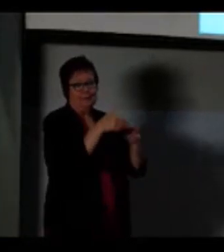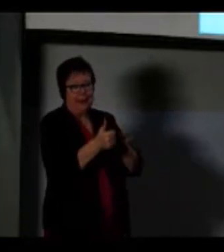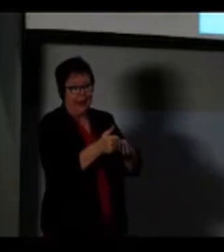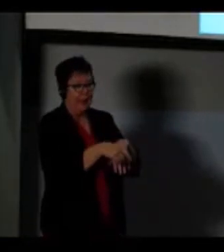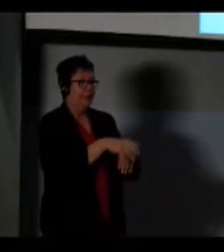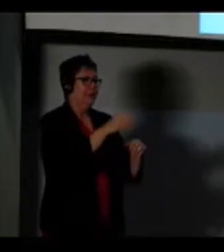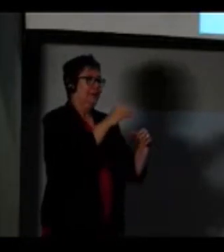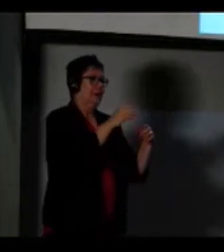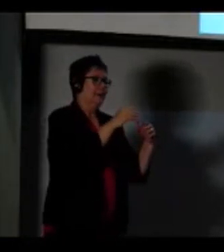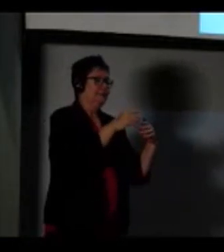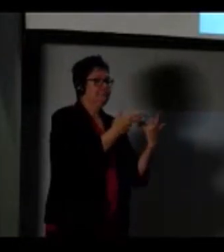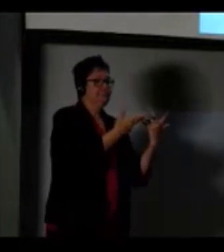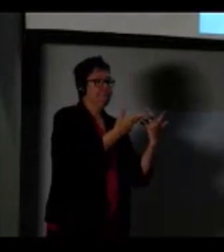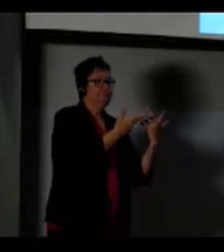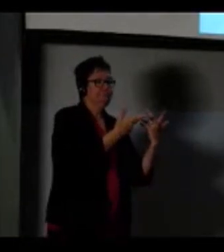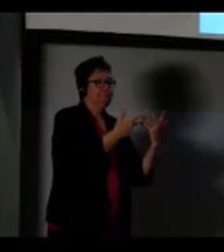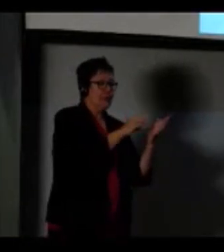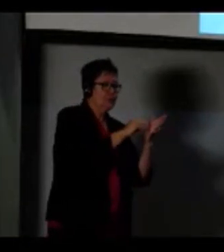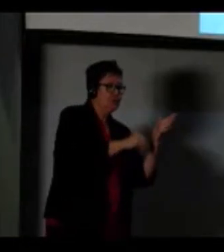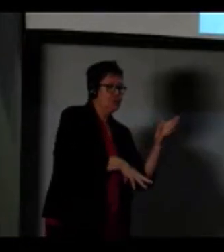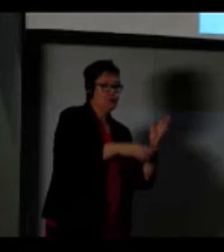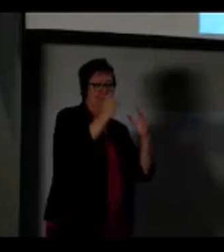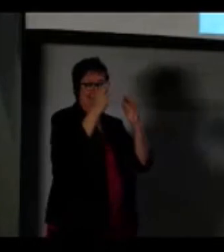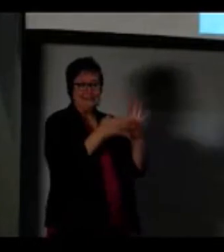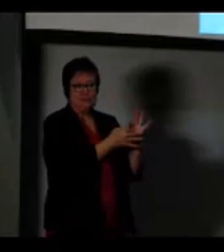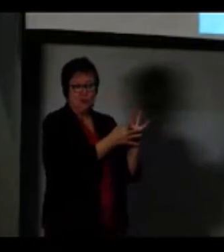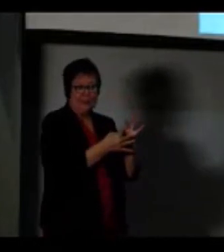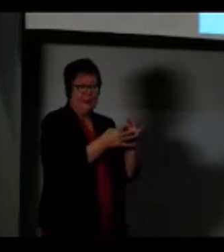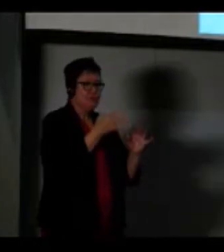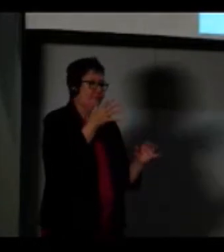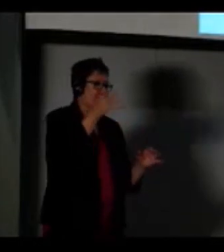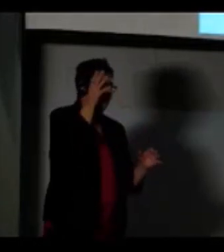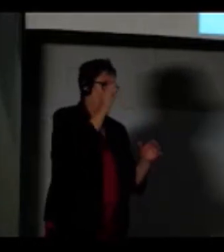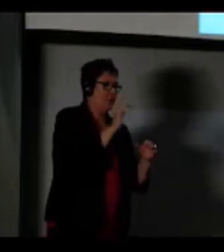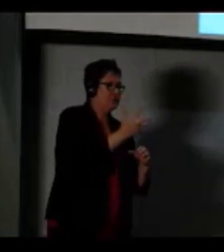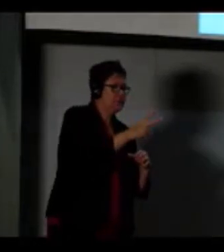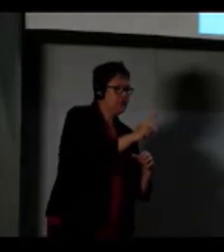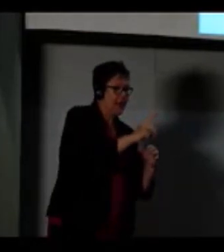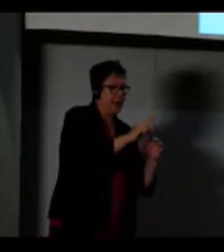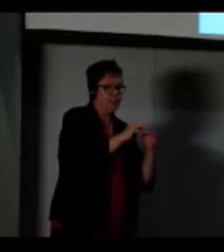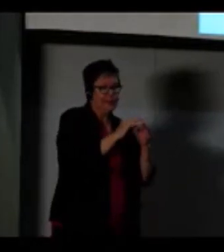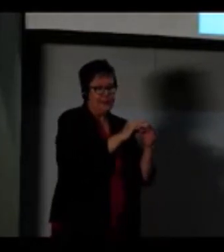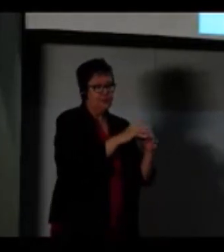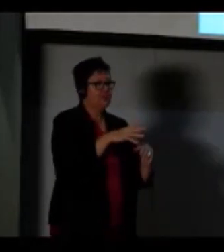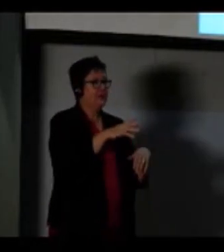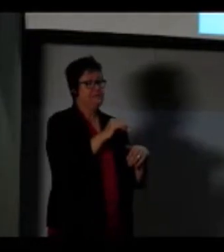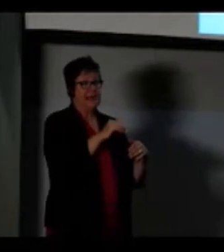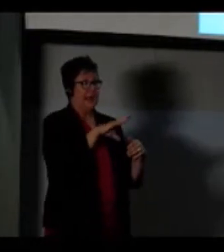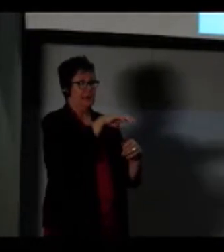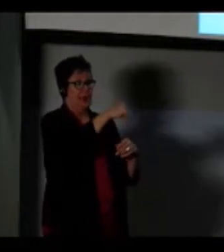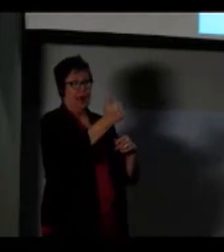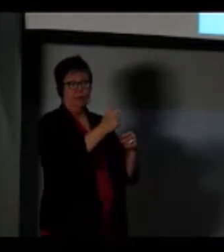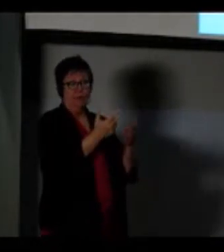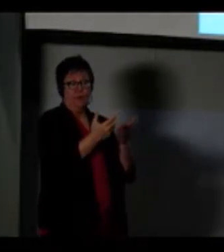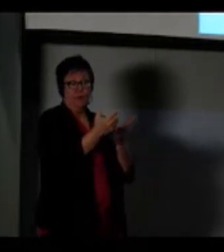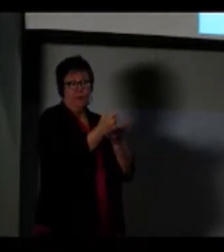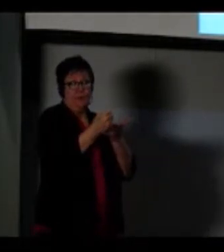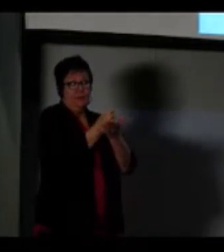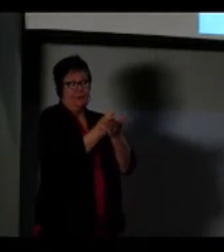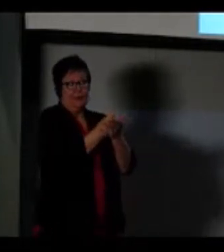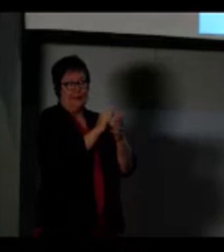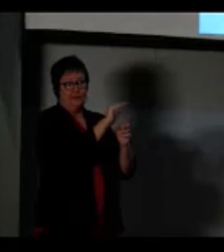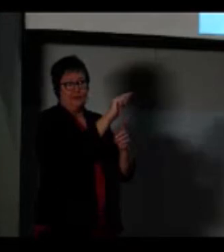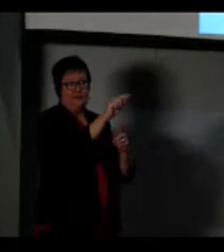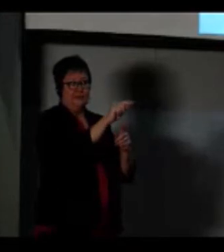artists, parent-child relationships, and links to other repositories that also collect information about